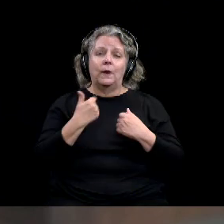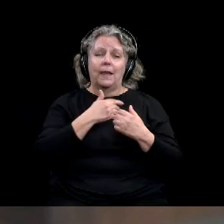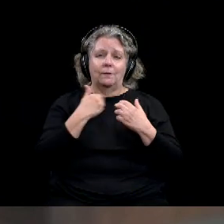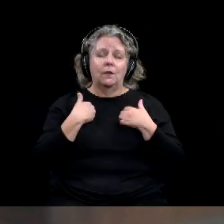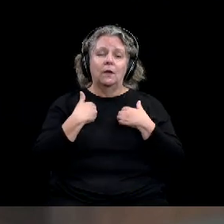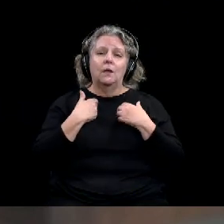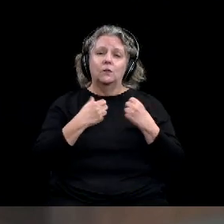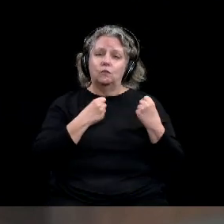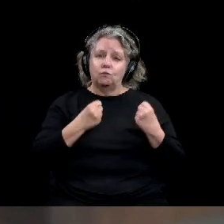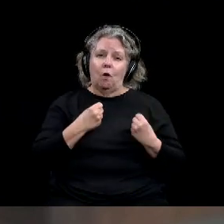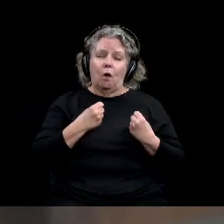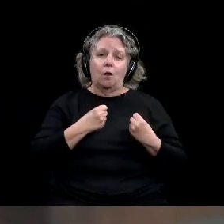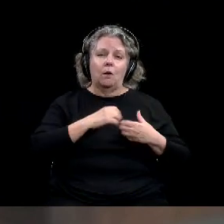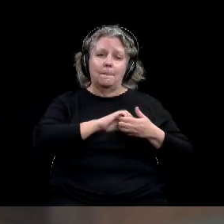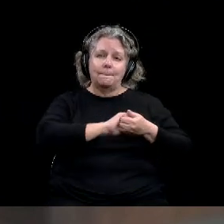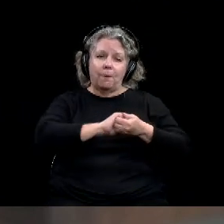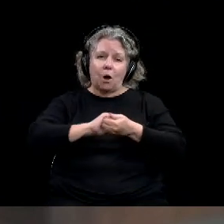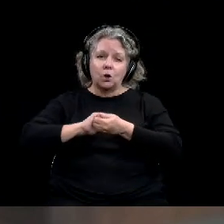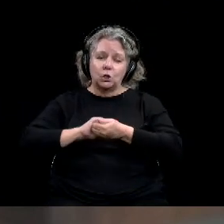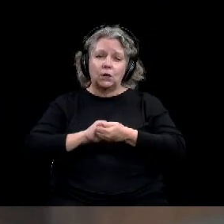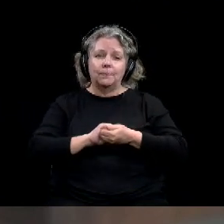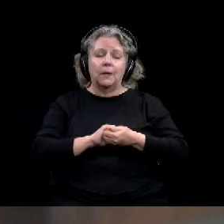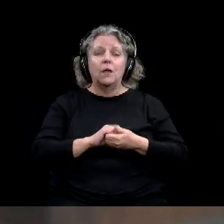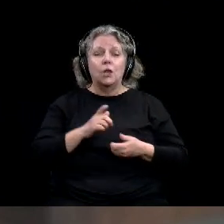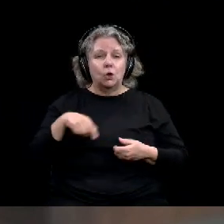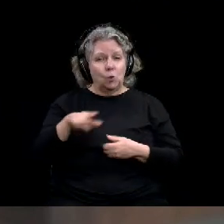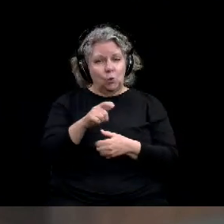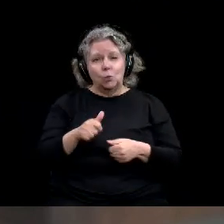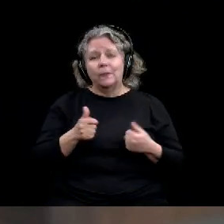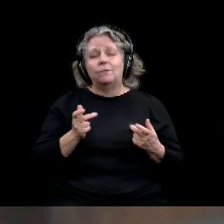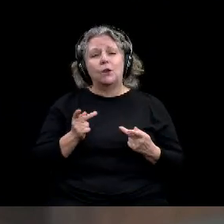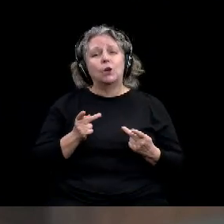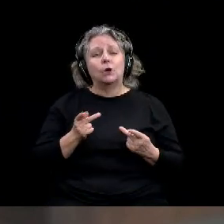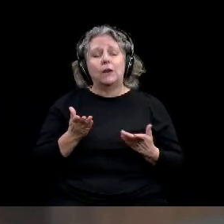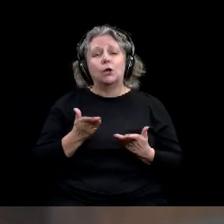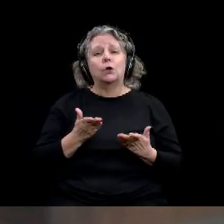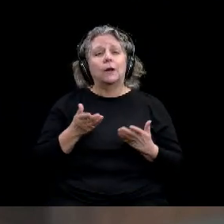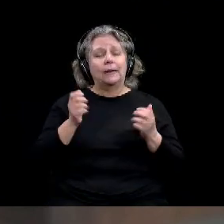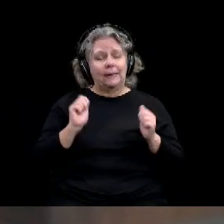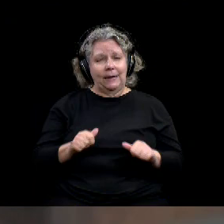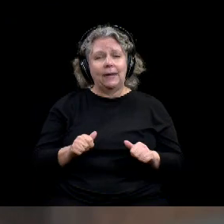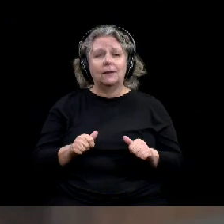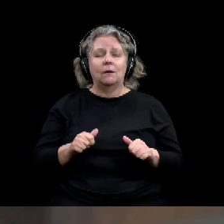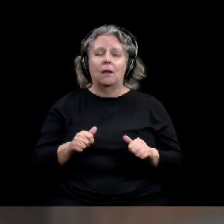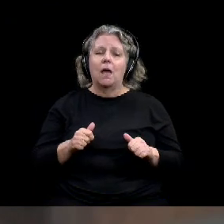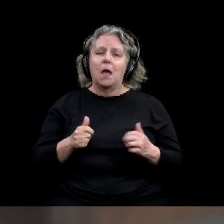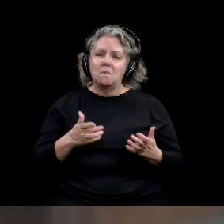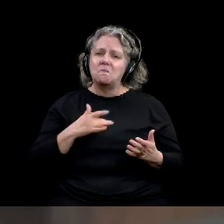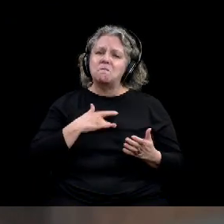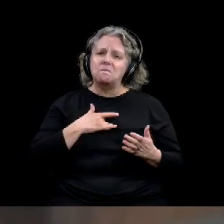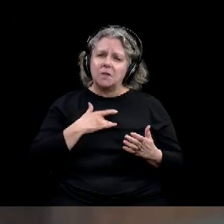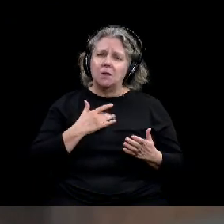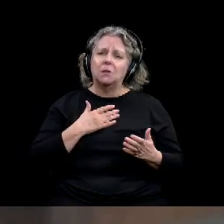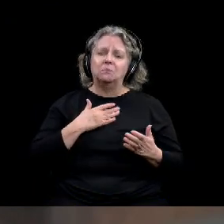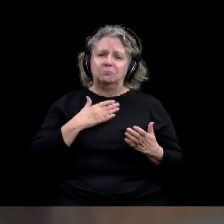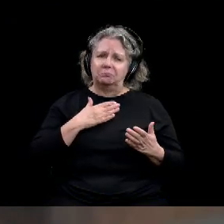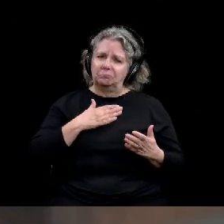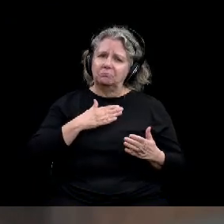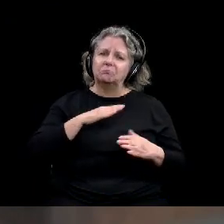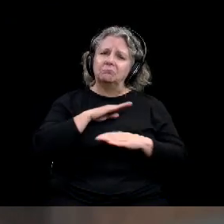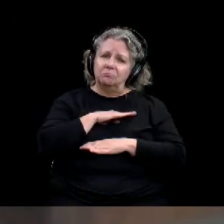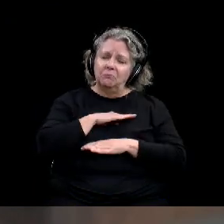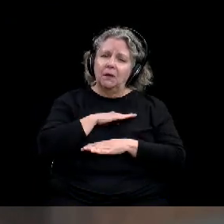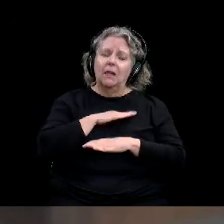that our hospitals, our healthcare systems, our county government, our city government are all working in conjunction with one another to make sure that